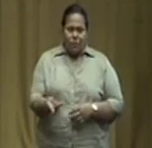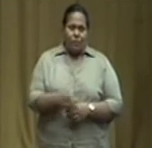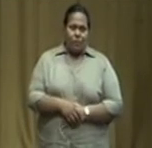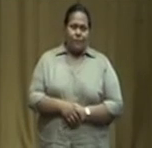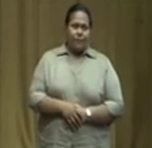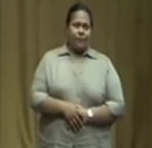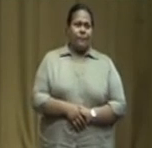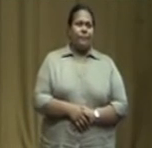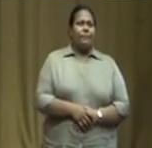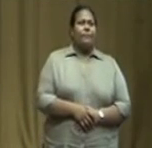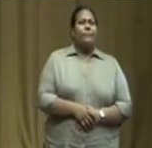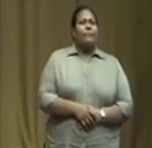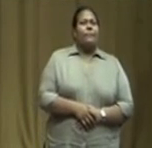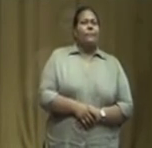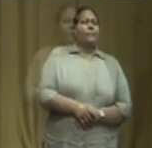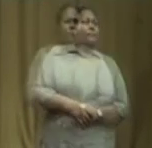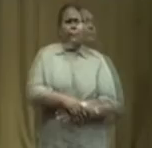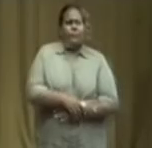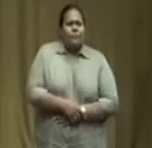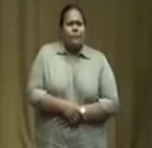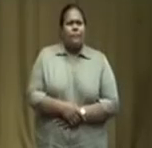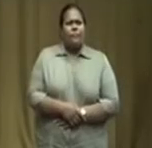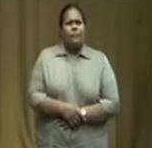So that's how our system works.